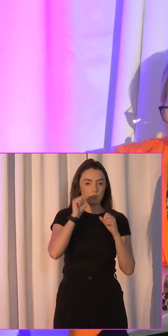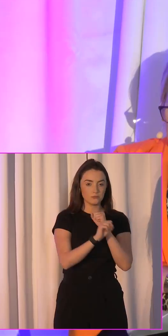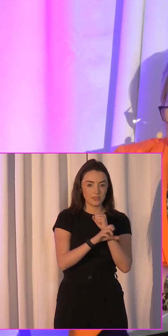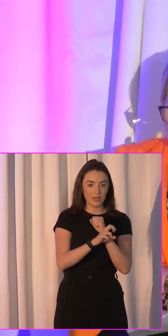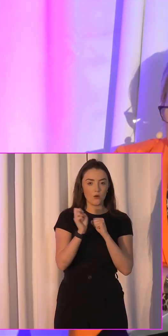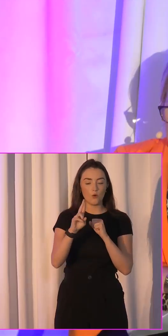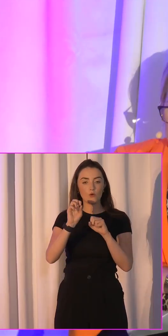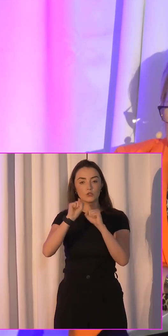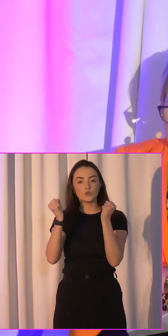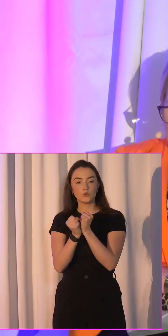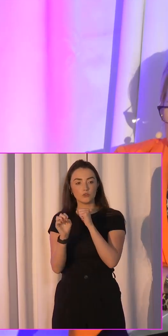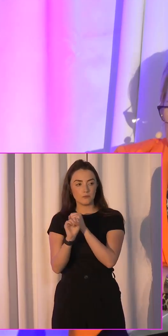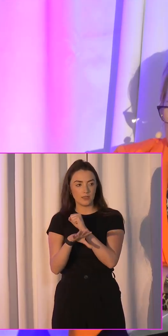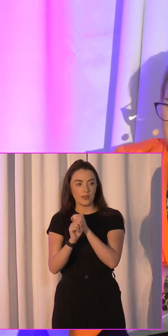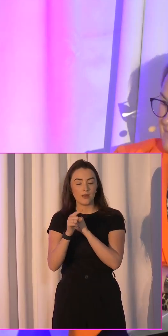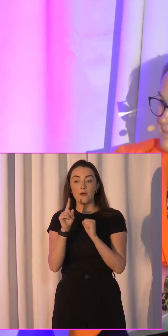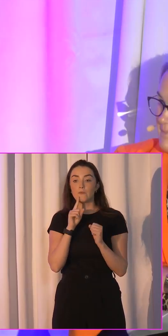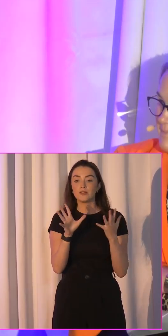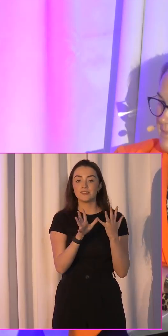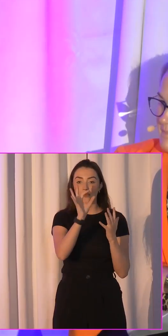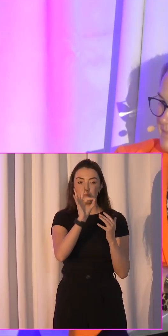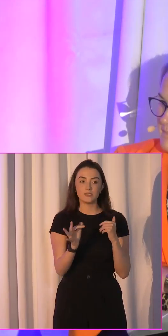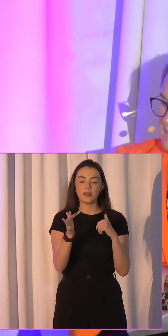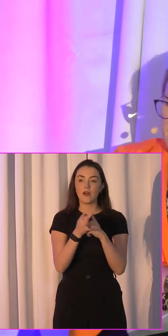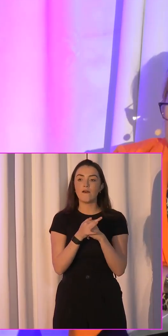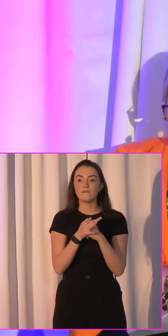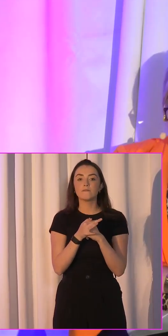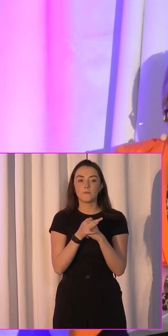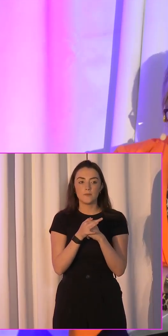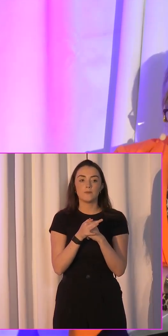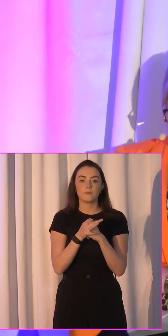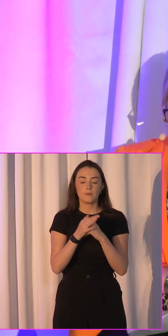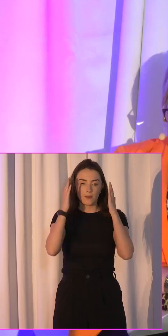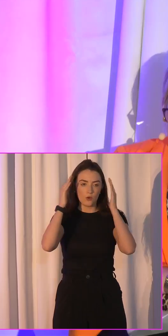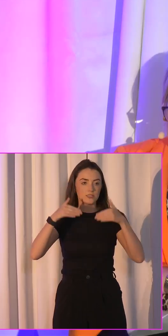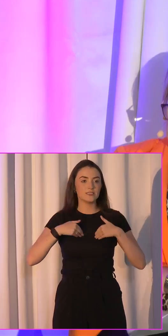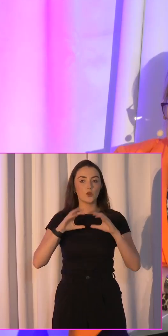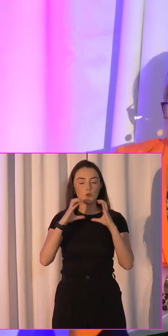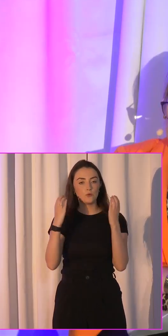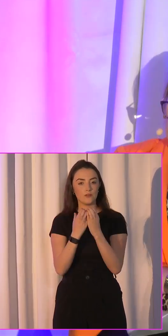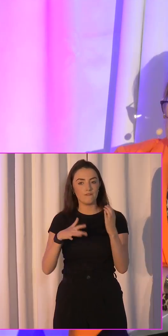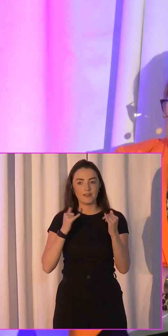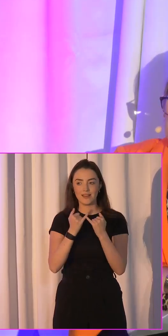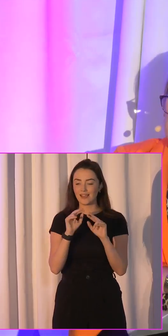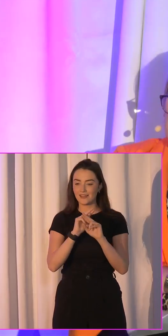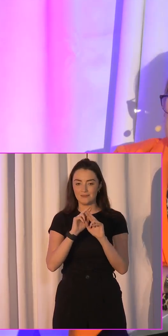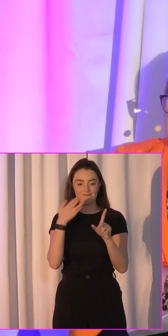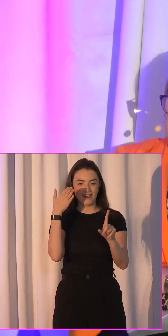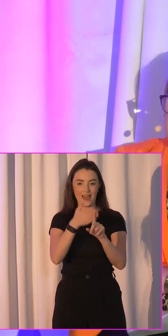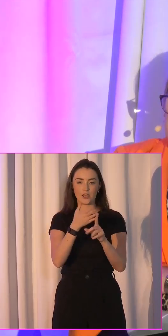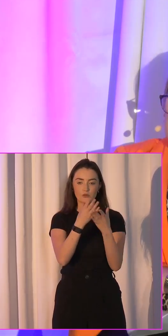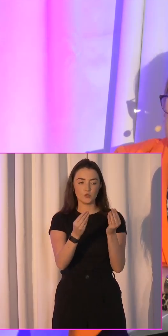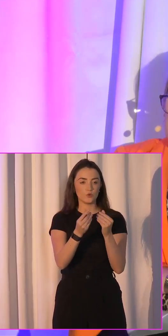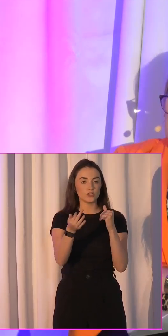from social media, and yet just 10% of the autistic community felt that that was an accurate source of